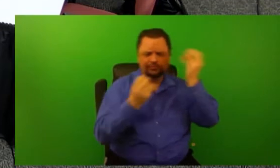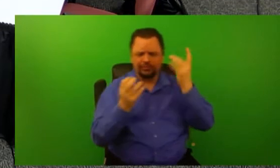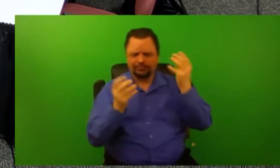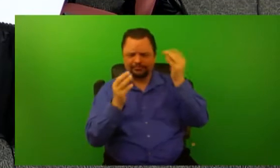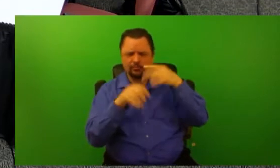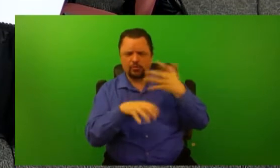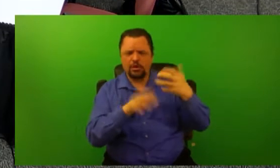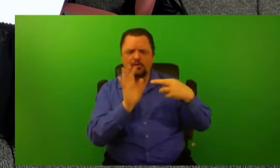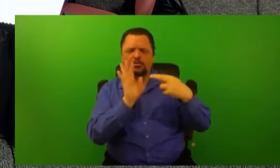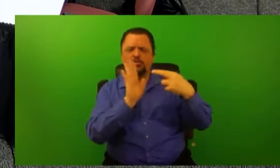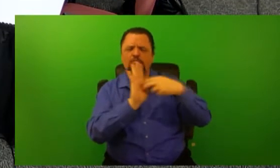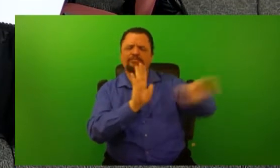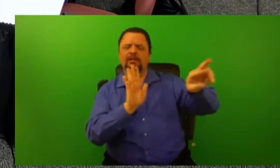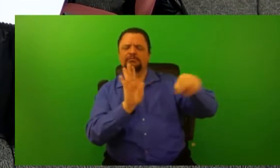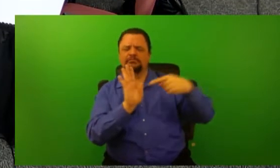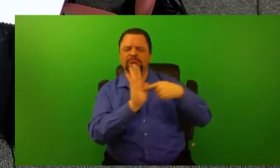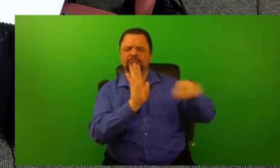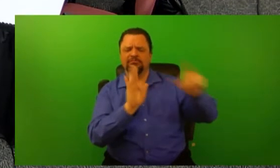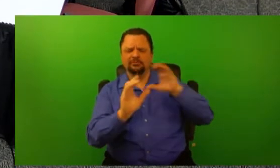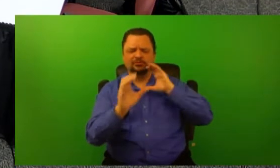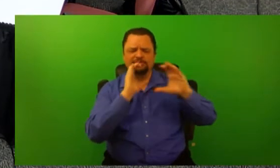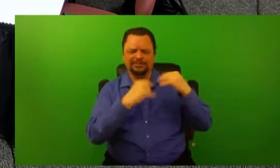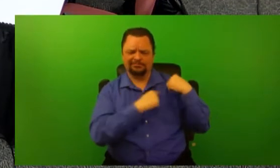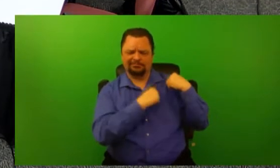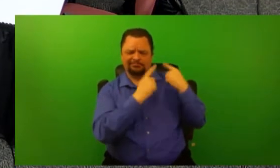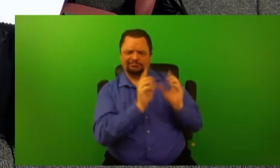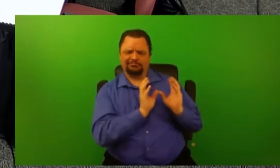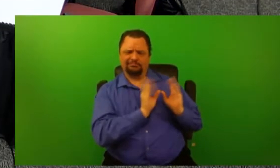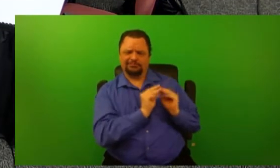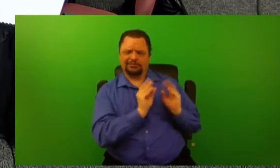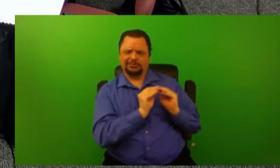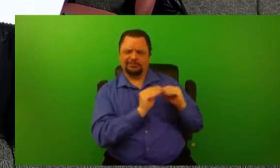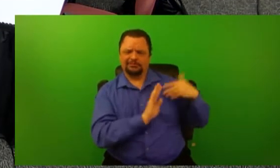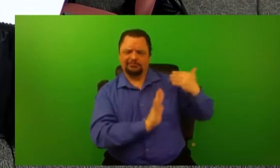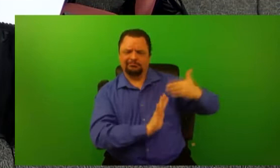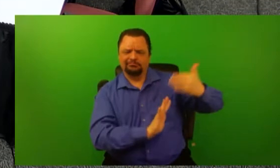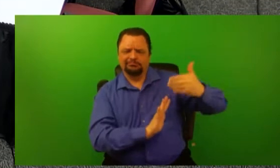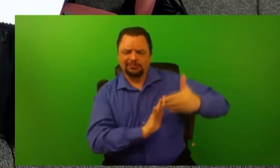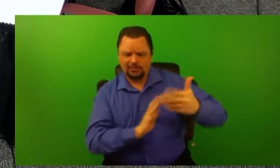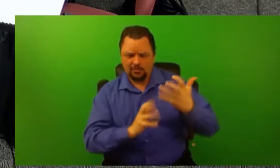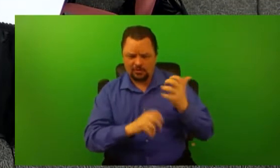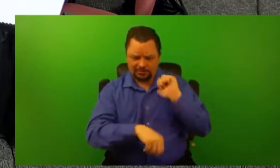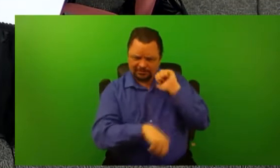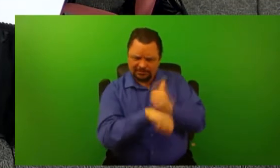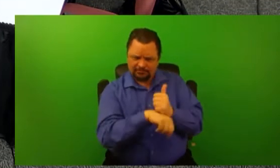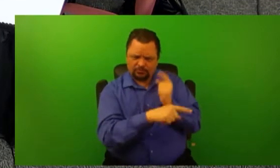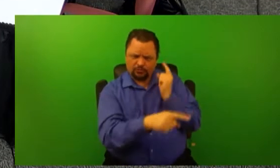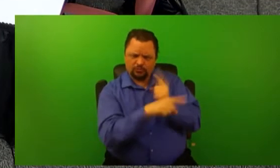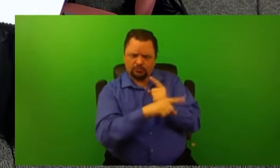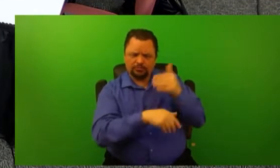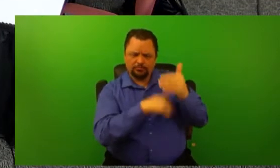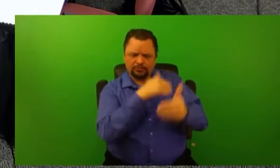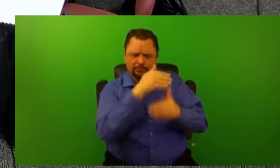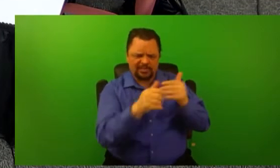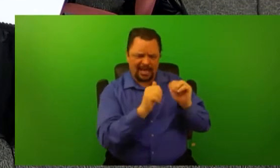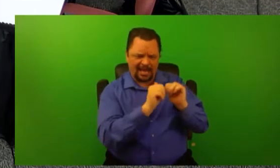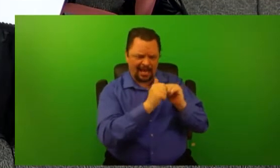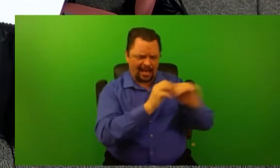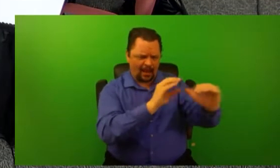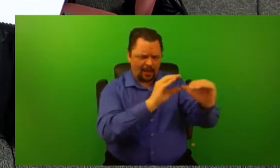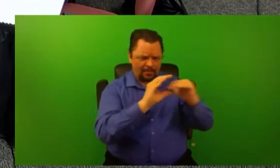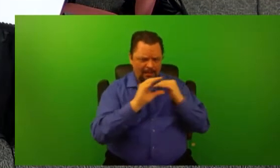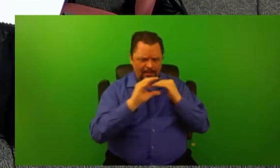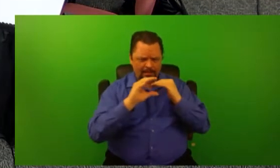last Board of Health meeting, in that we have set up a process where all incoming emails to